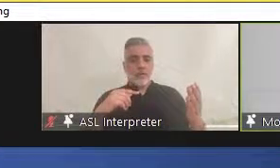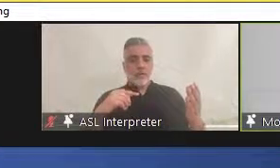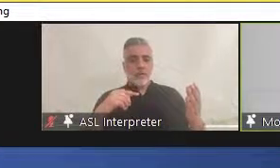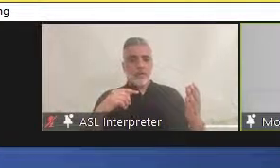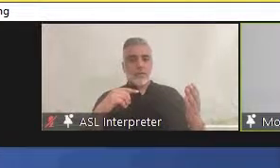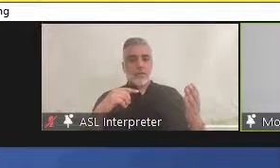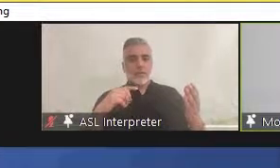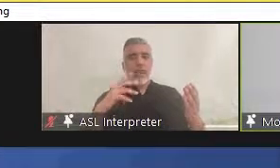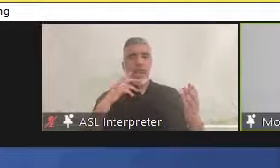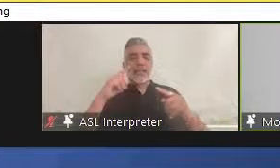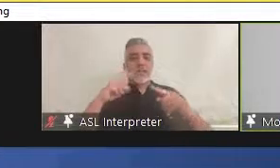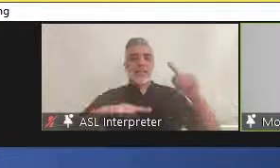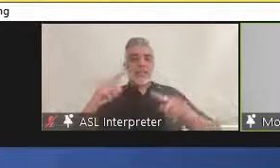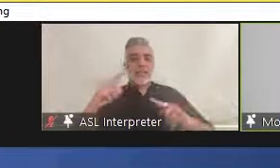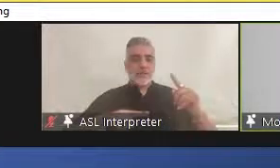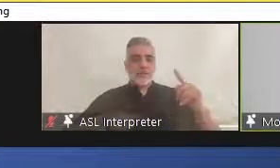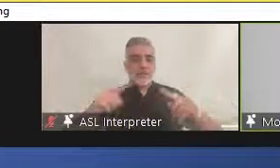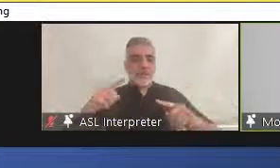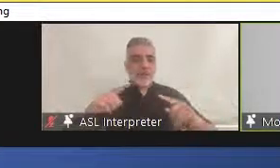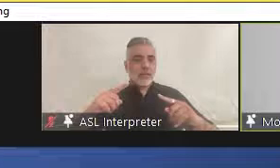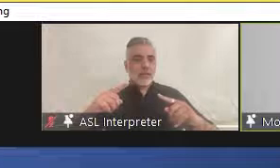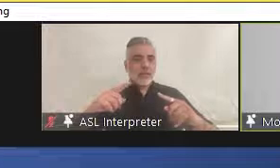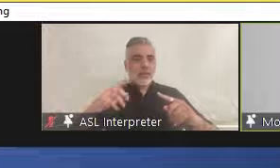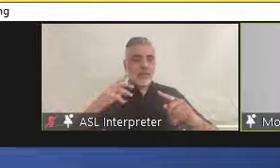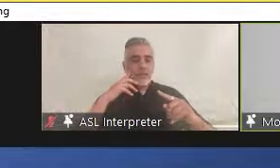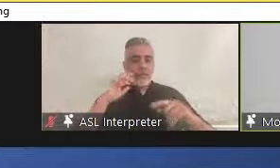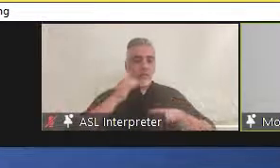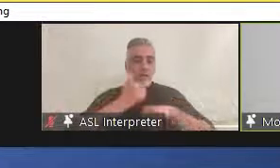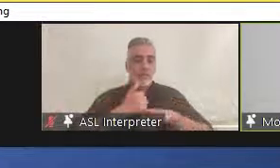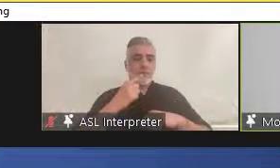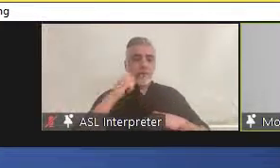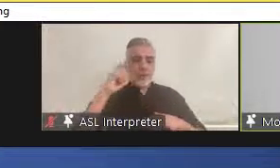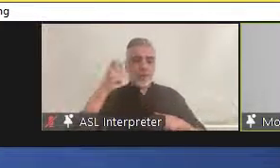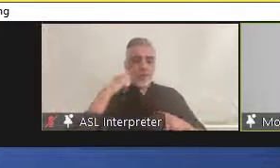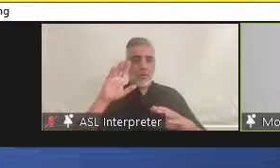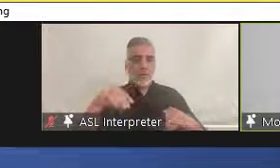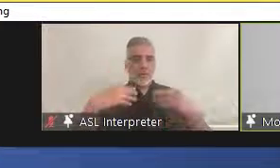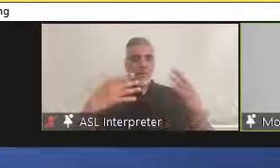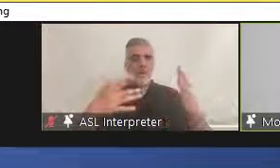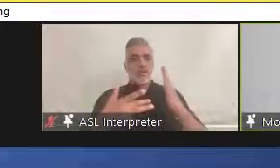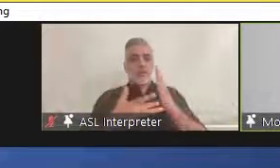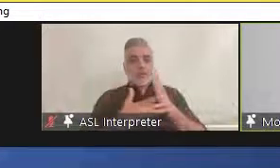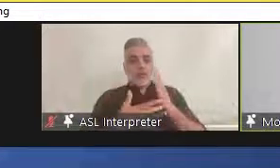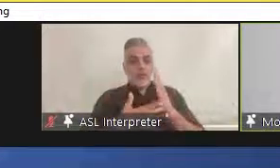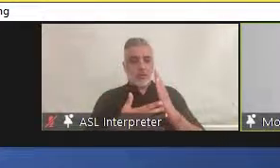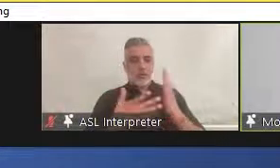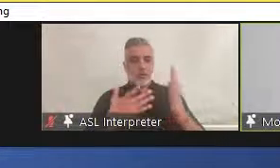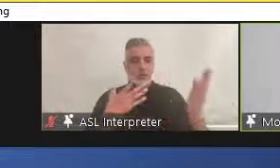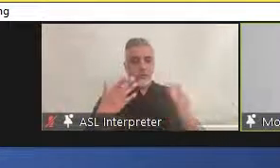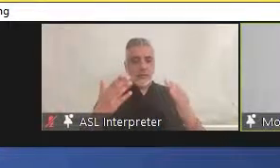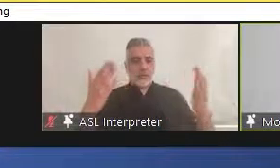and different trust also established by the government for providing technical support. Next, please.